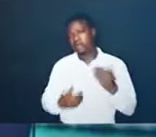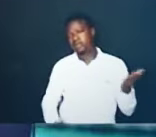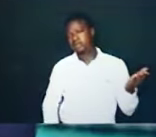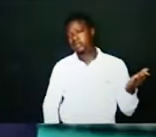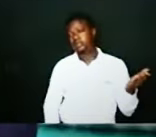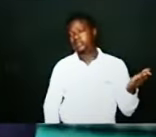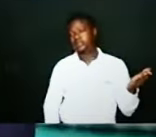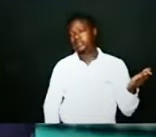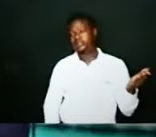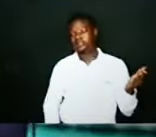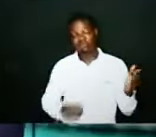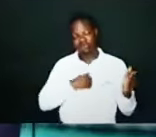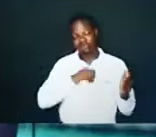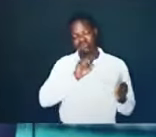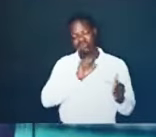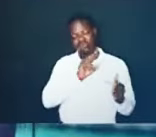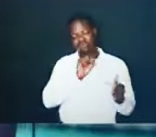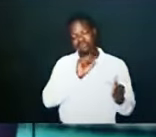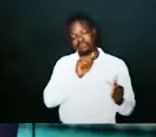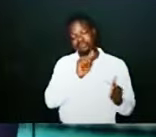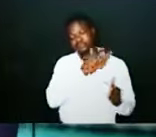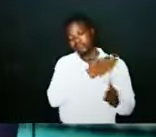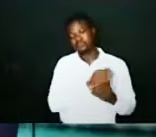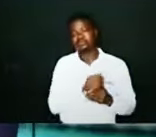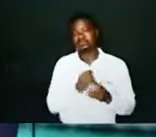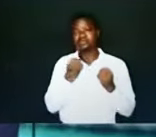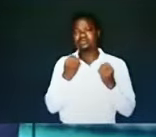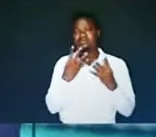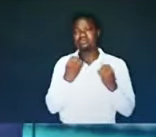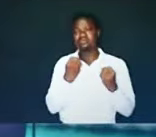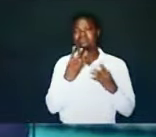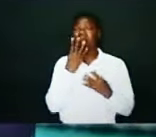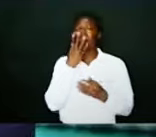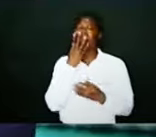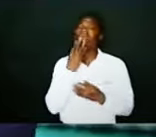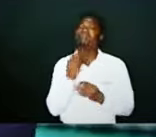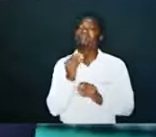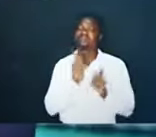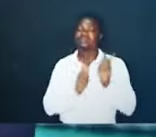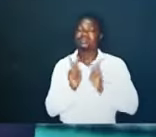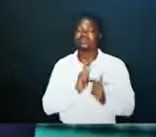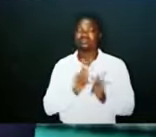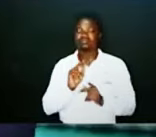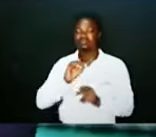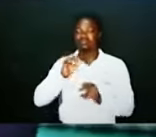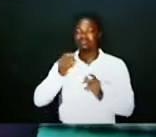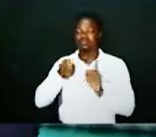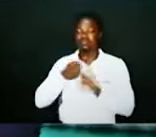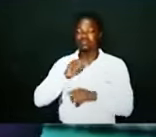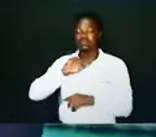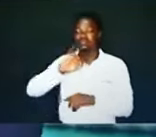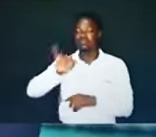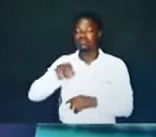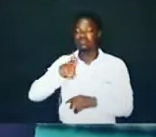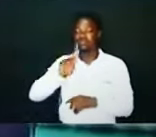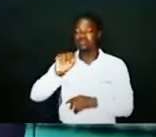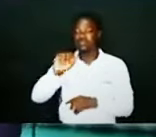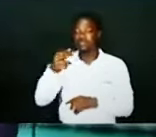The large amount of Jews from the remnant of Judah lived in the city of